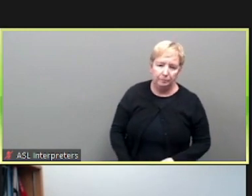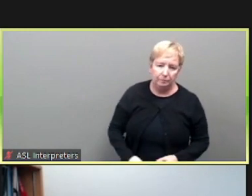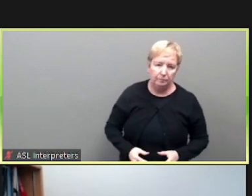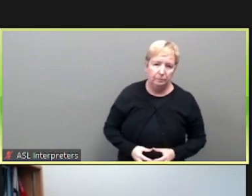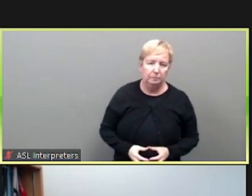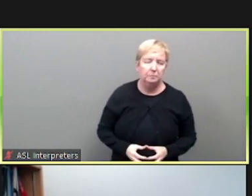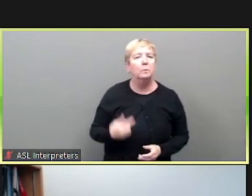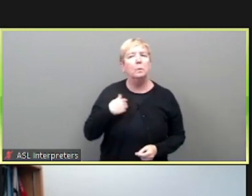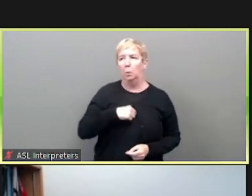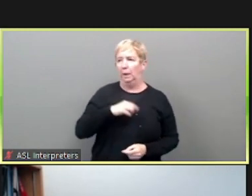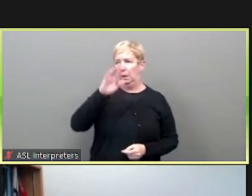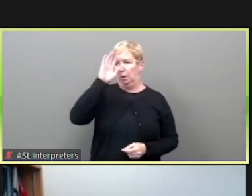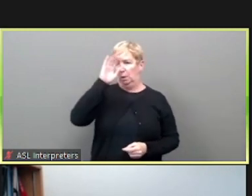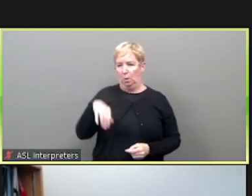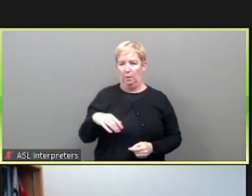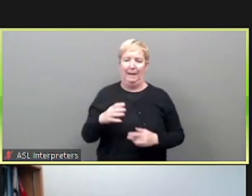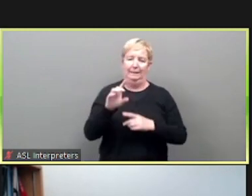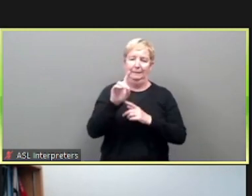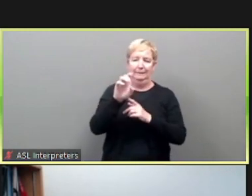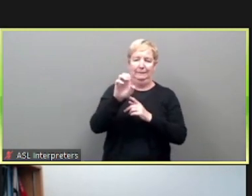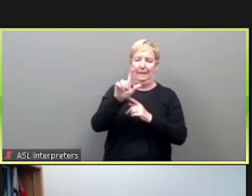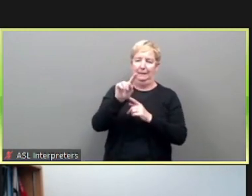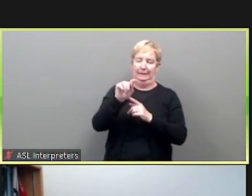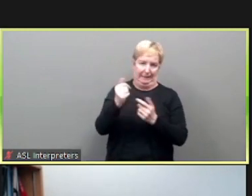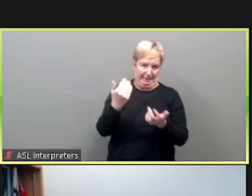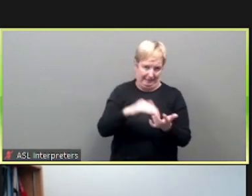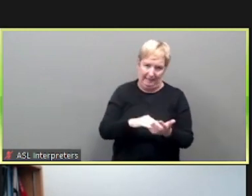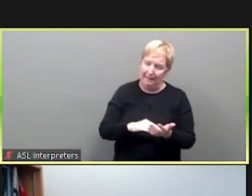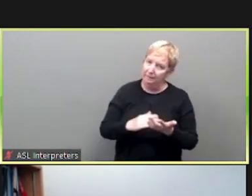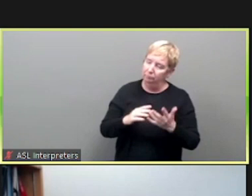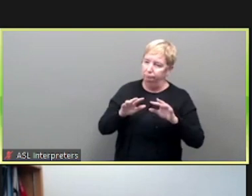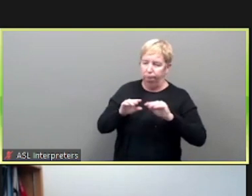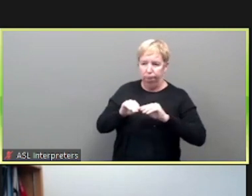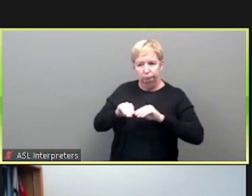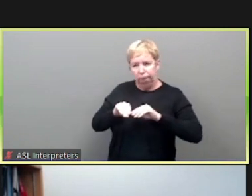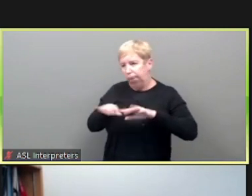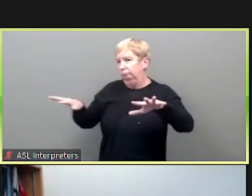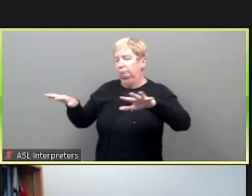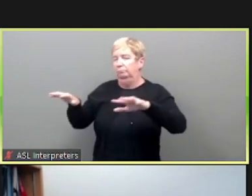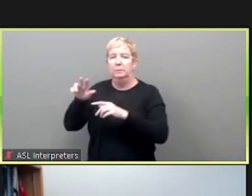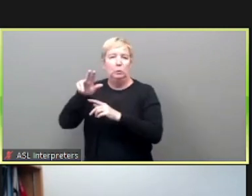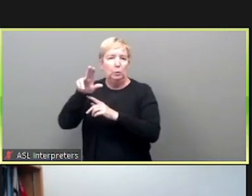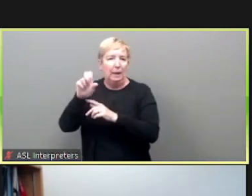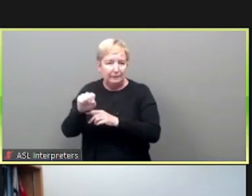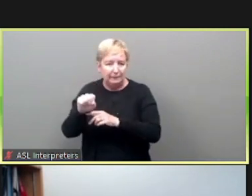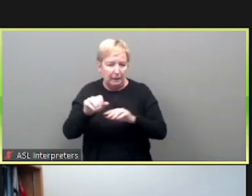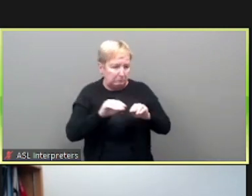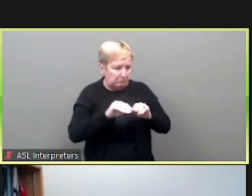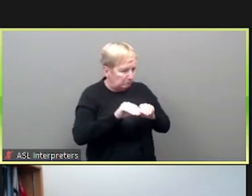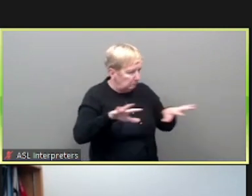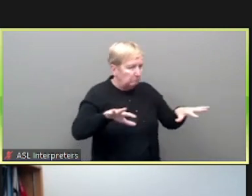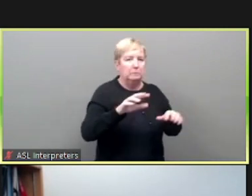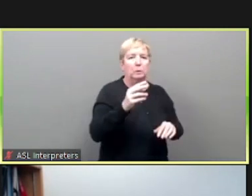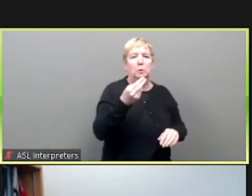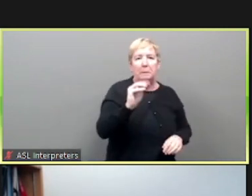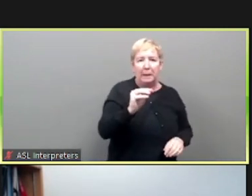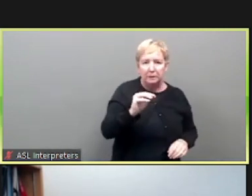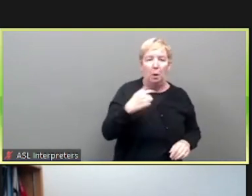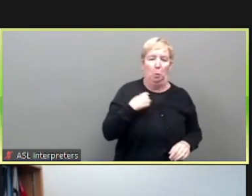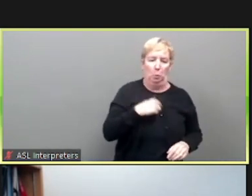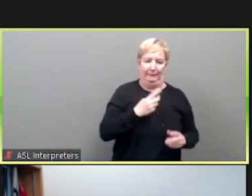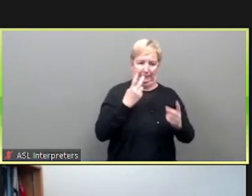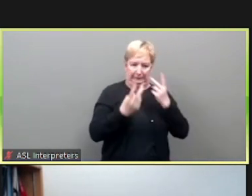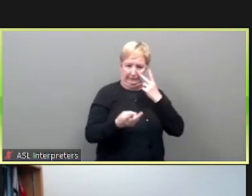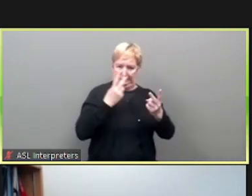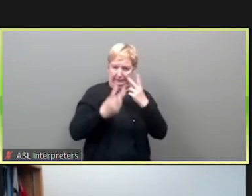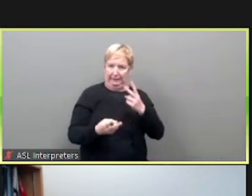We know that with this Delta surge and the surge of cases that we're seeing here in New Mexico, we have seen elevated case